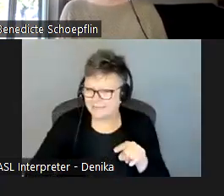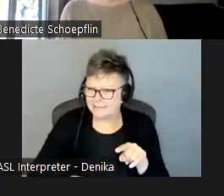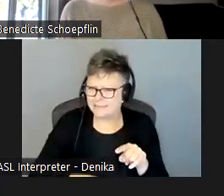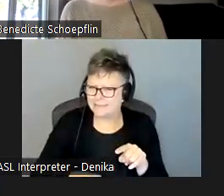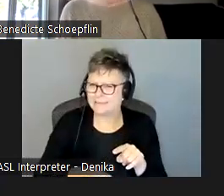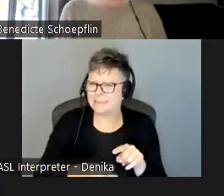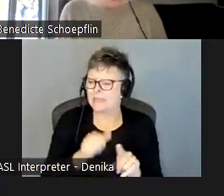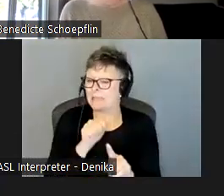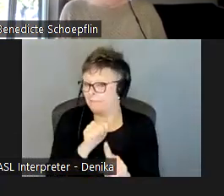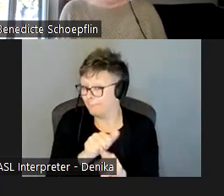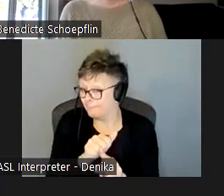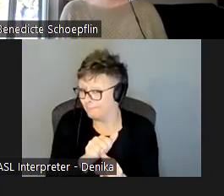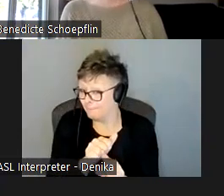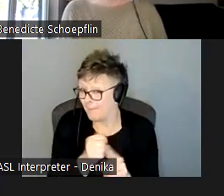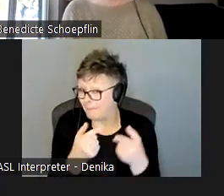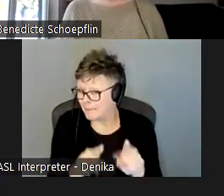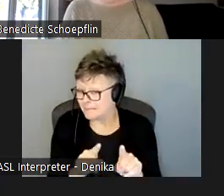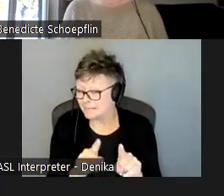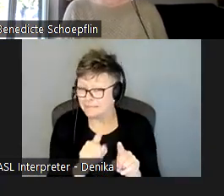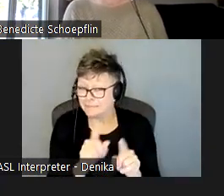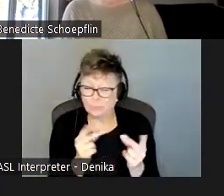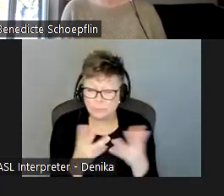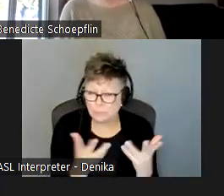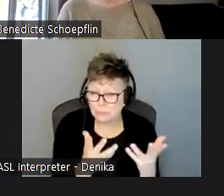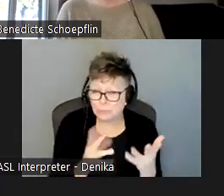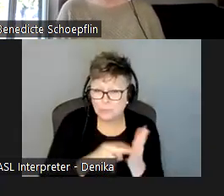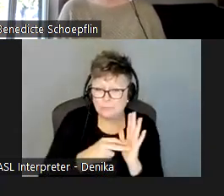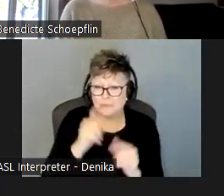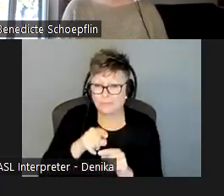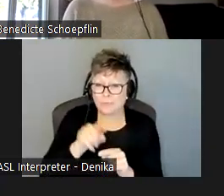How can they be helped? Can you help them? Does this involve other services?